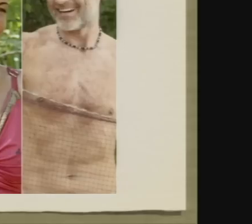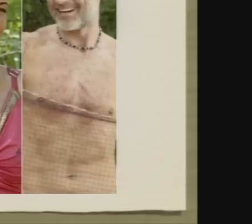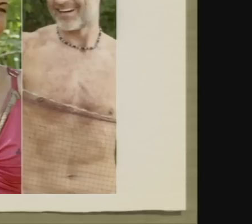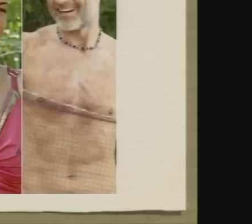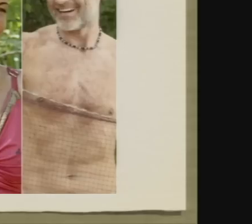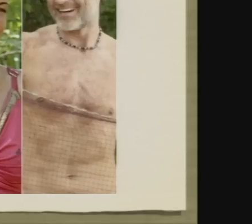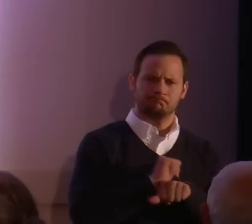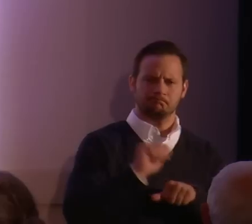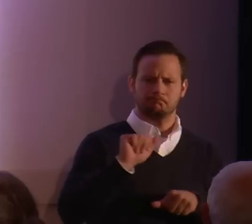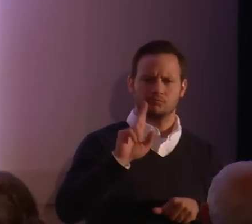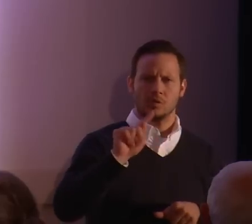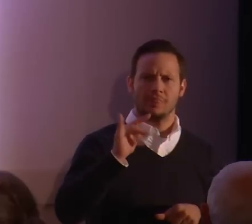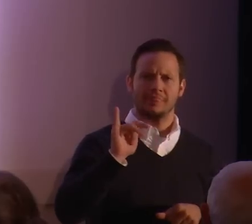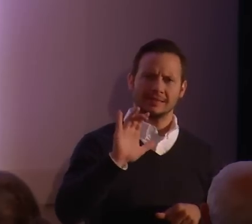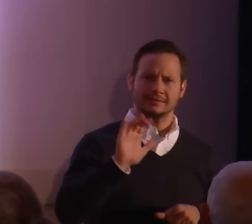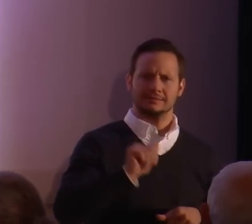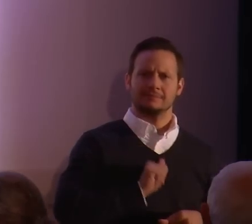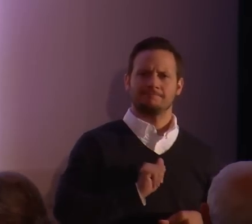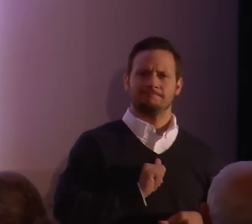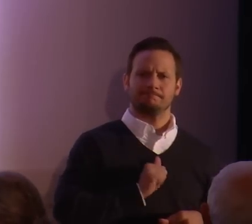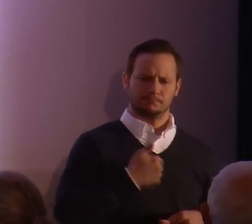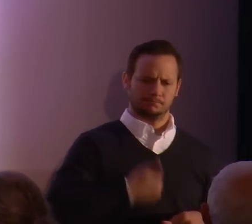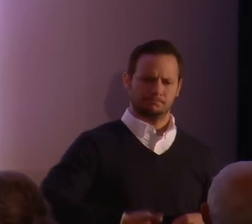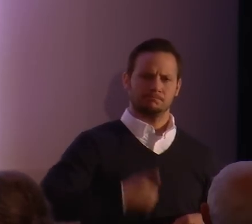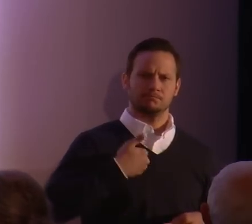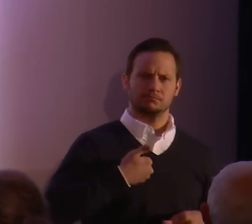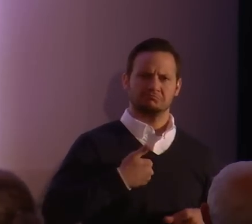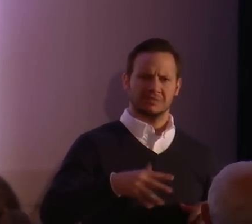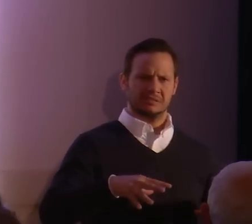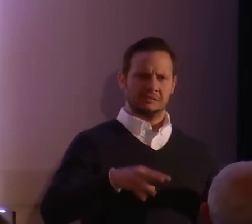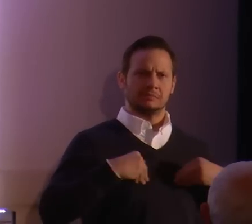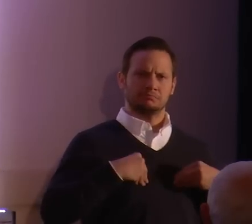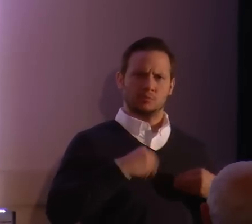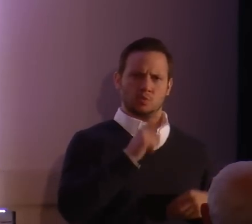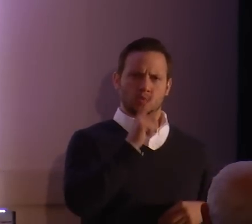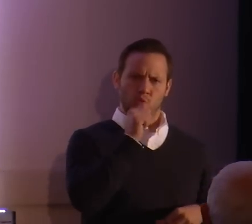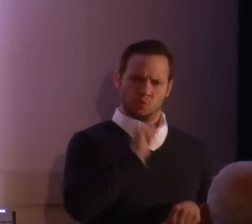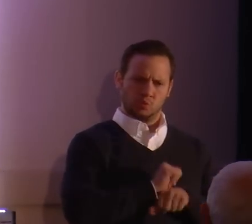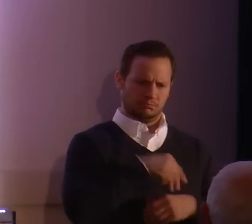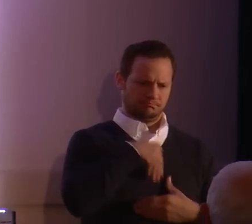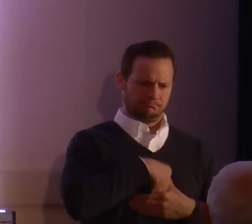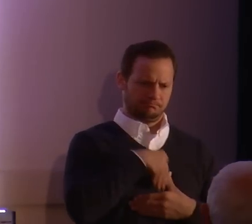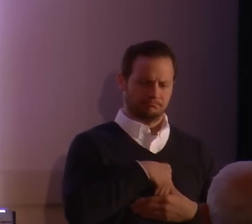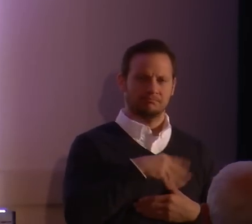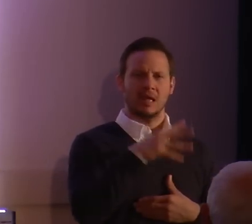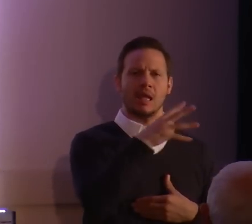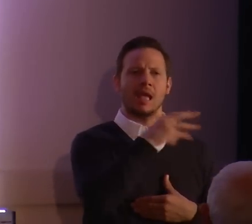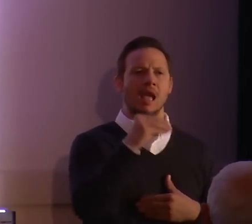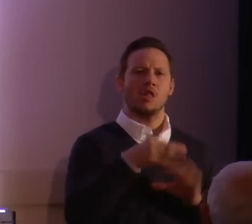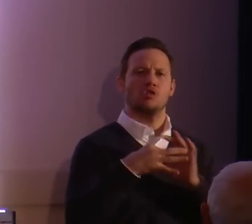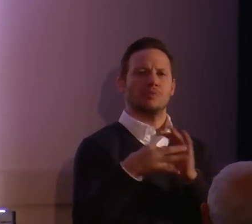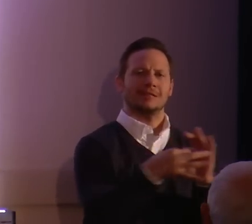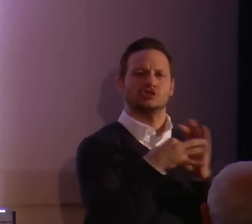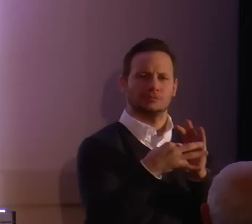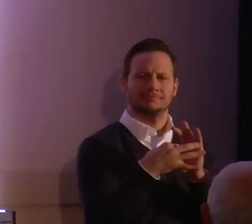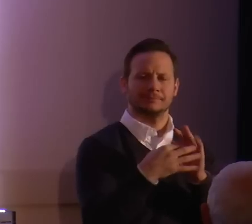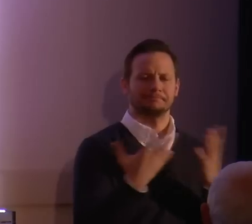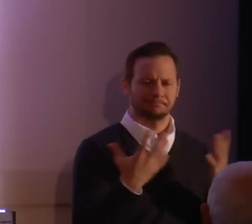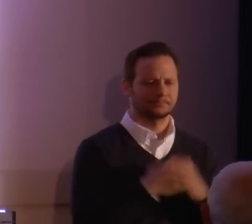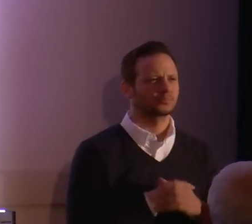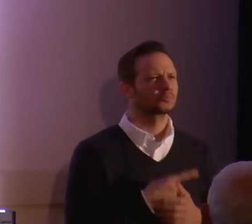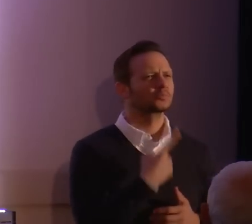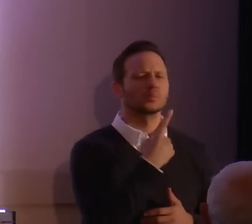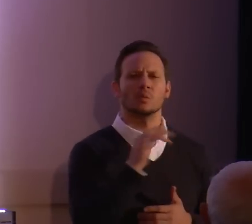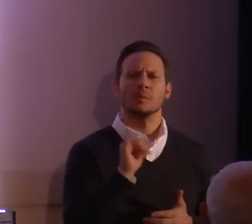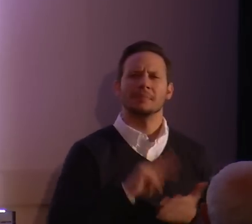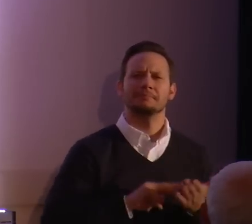in the opening remarks. And that's what I'm here to talk about again, is the acceptance of the authentic self and lasting relationships. But what do I mean by